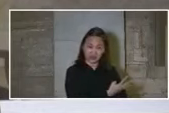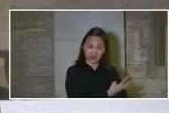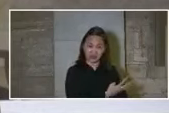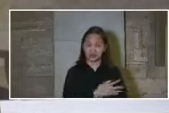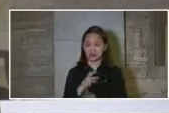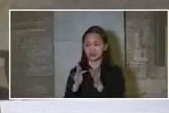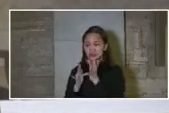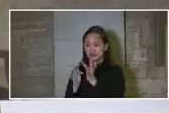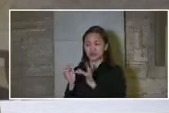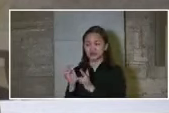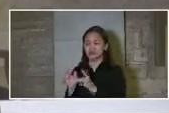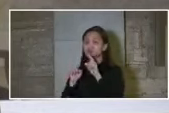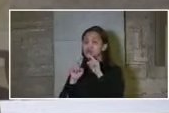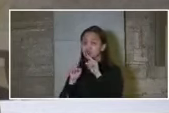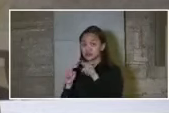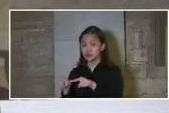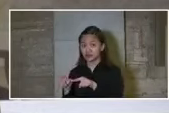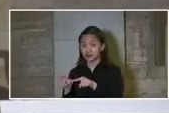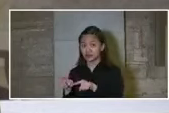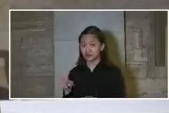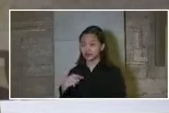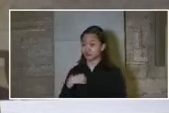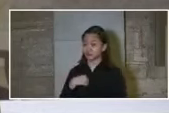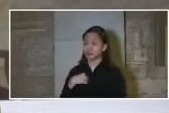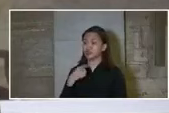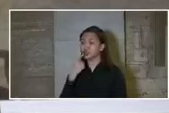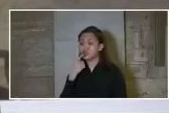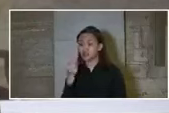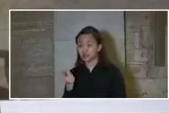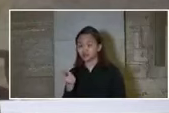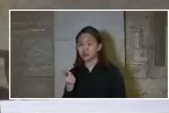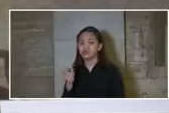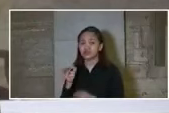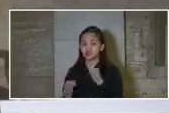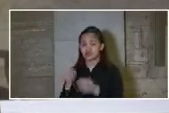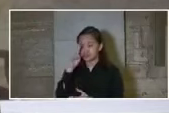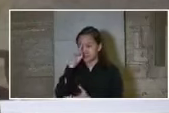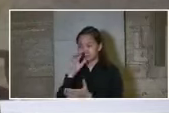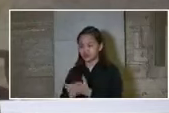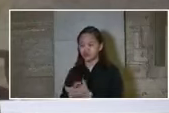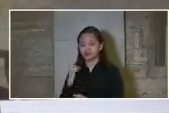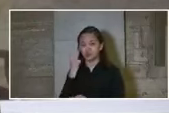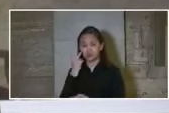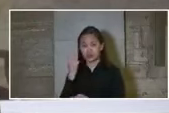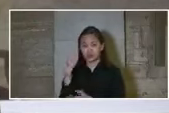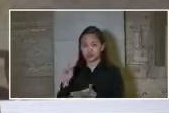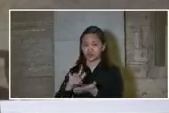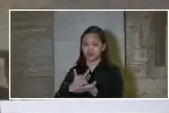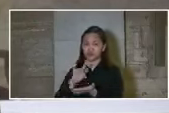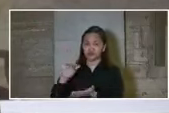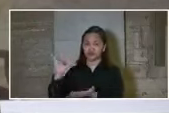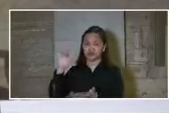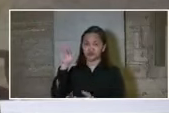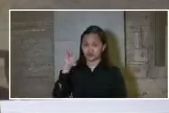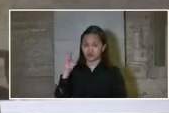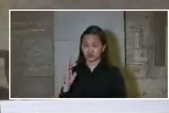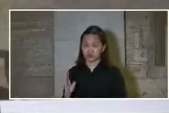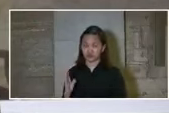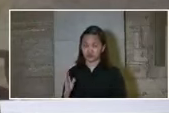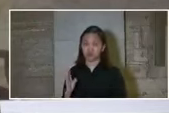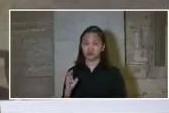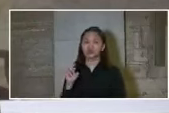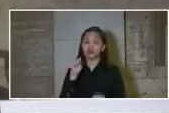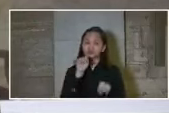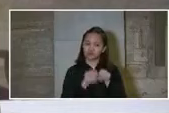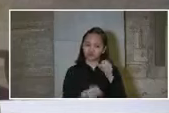Jesus said to her, "Did I not tell you that if you believe, you will see the glory of God?" So they